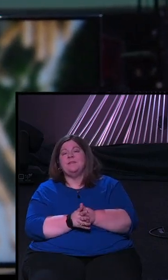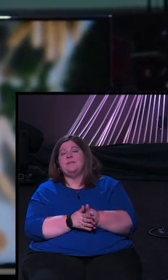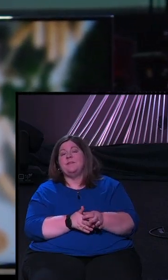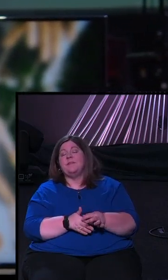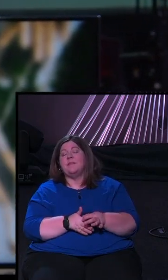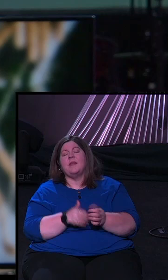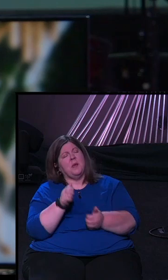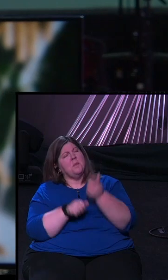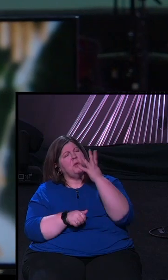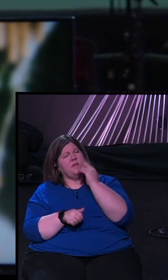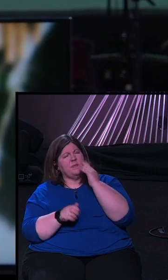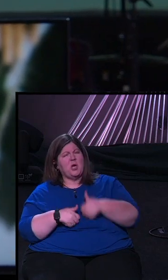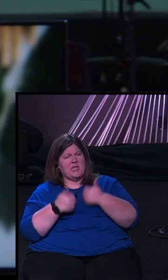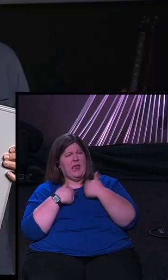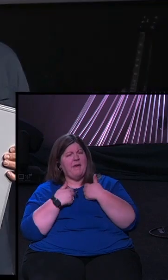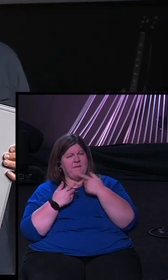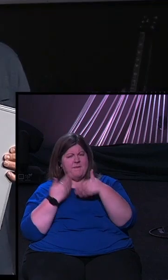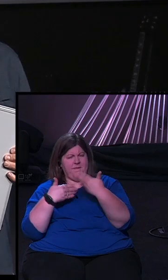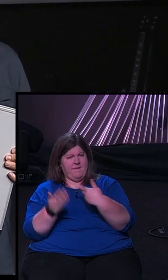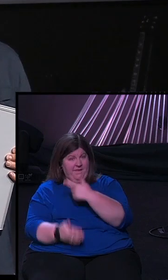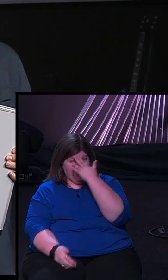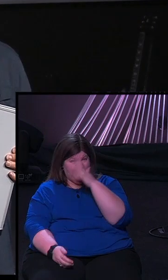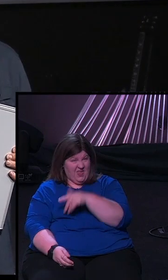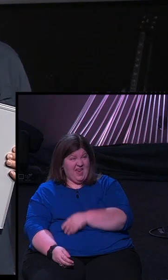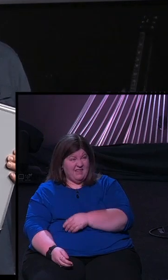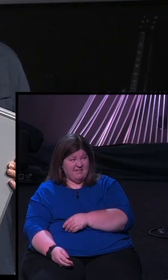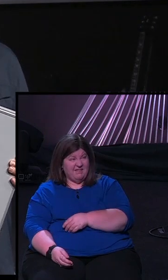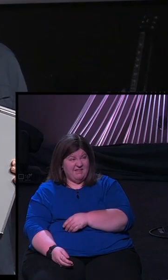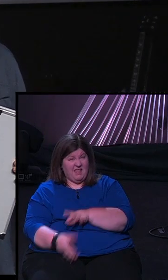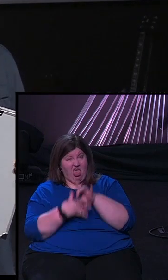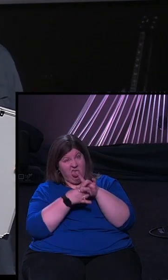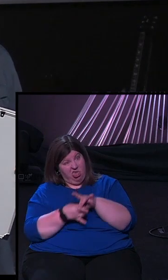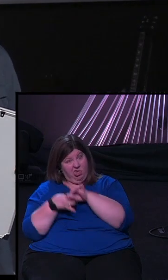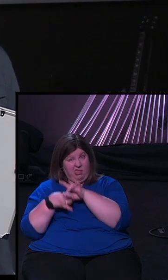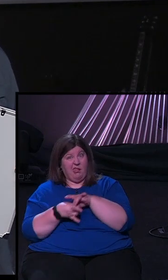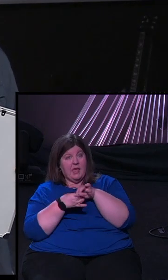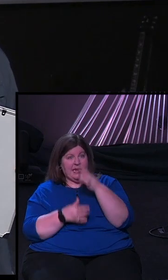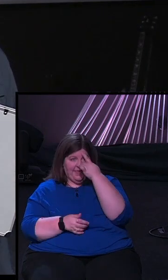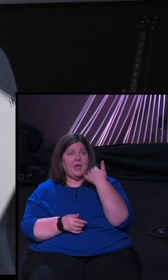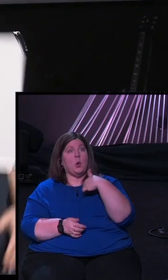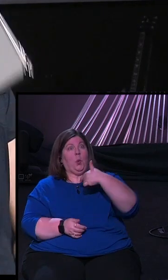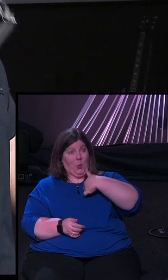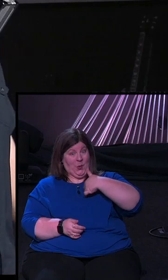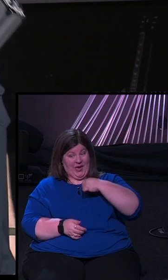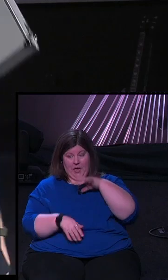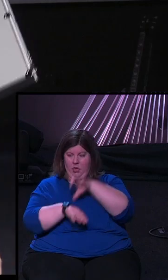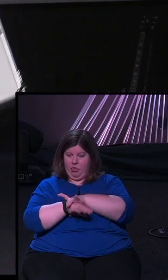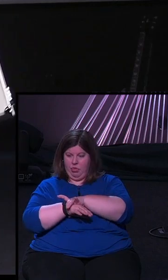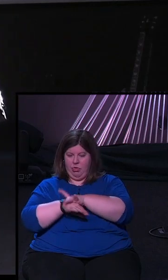Most of us go through life like this. Do you know that? And I think we put the handcuffs on. This is